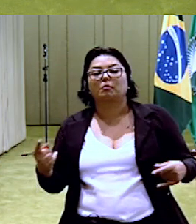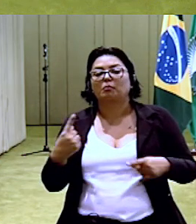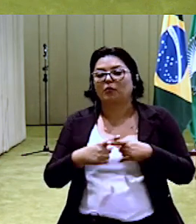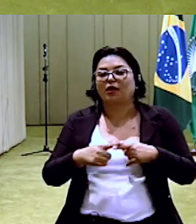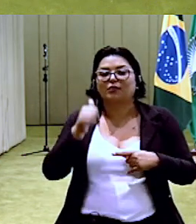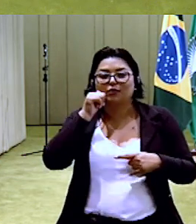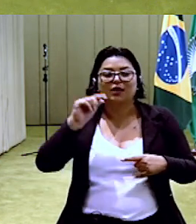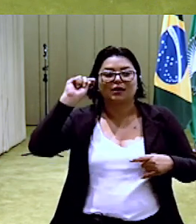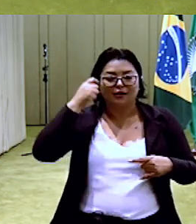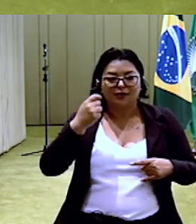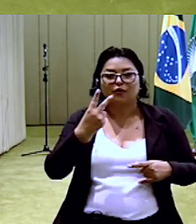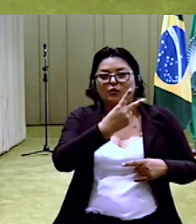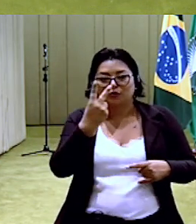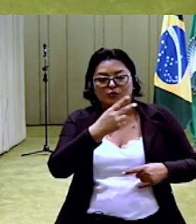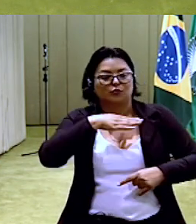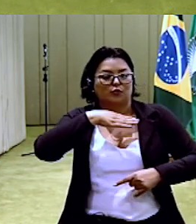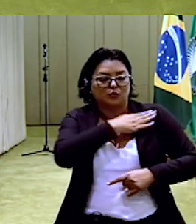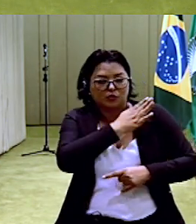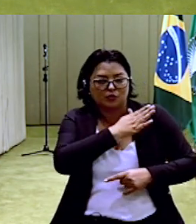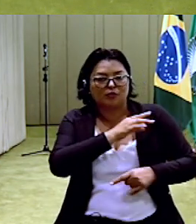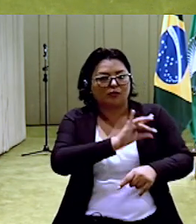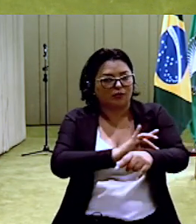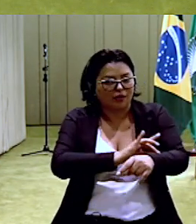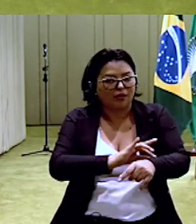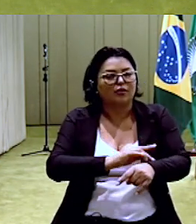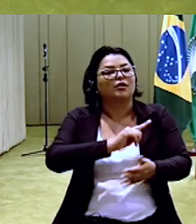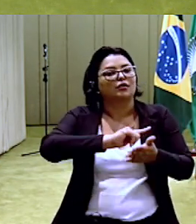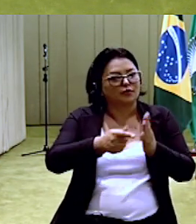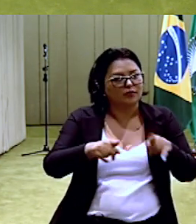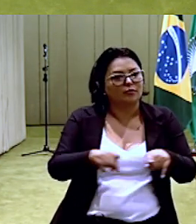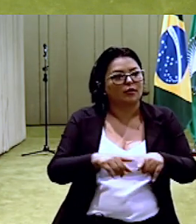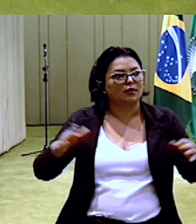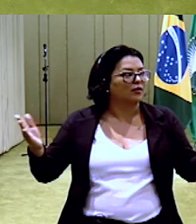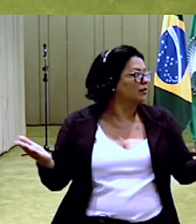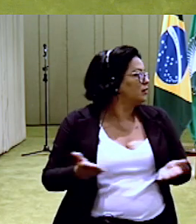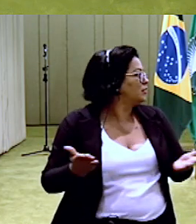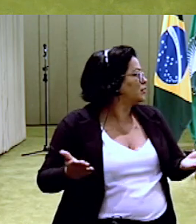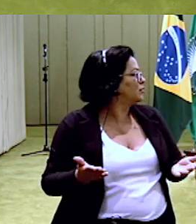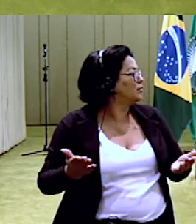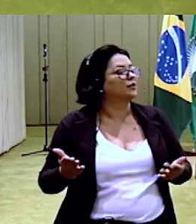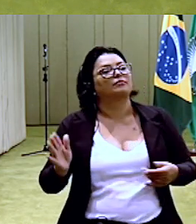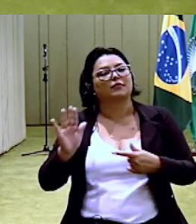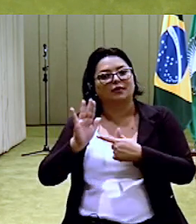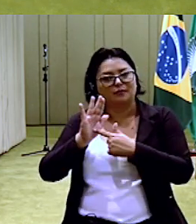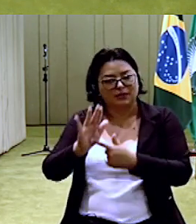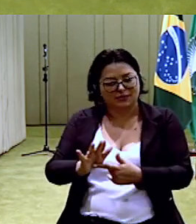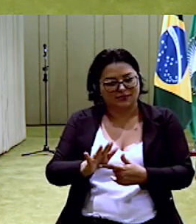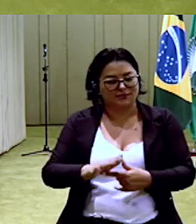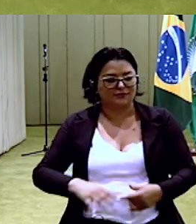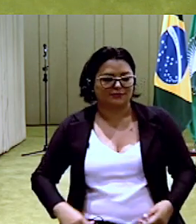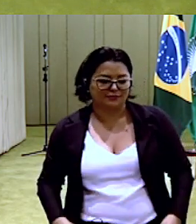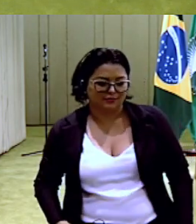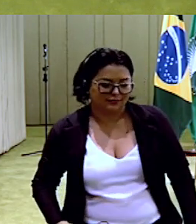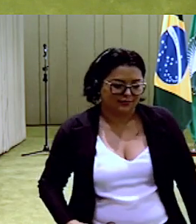gênero. Então seria ótimo ouvir agora, espero que dê certo, a Mama Sara. Welcome.